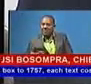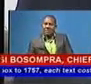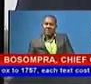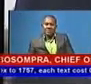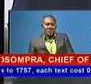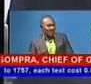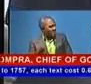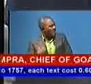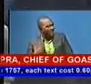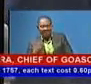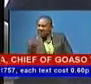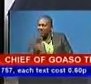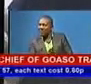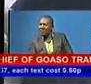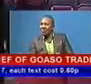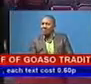they all have it.